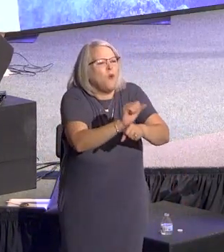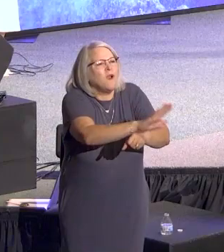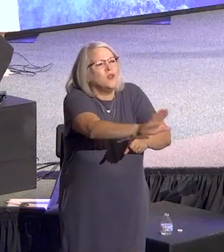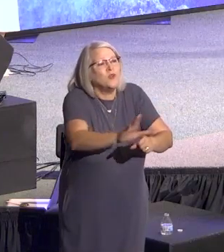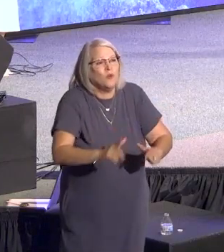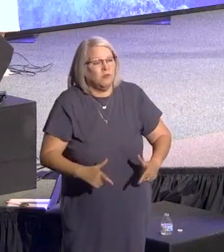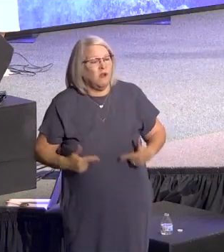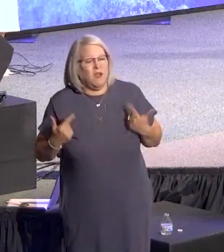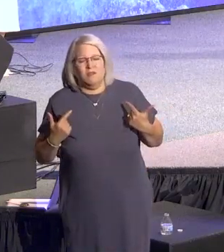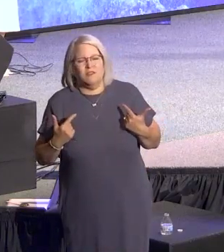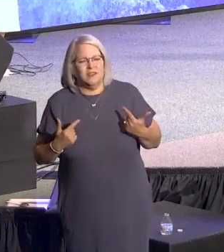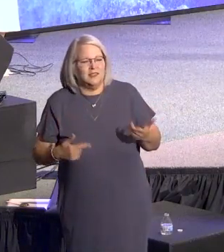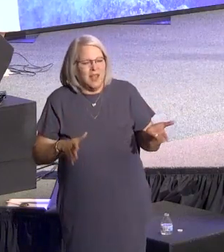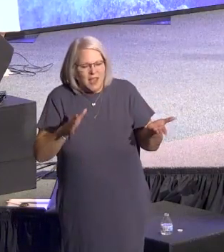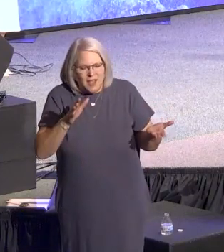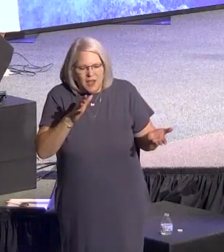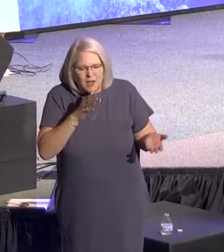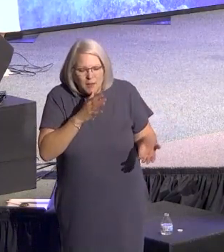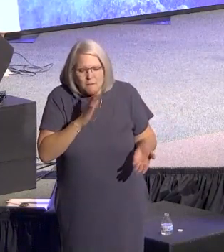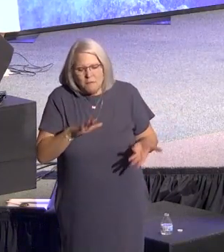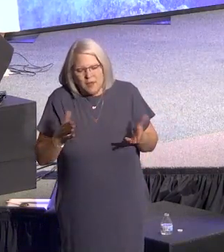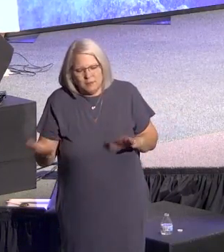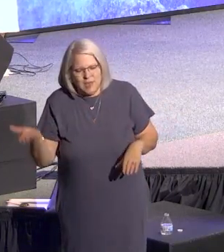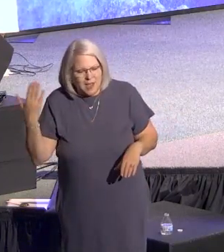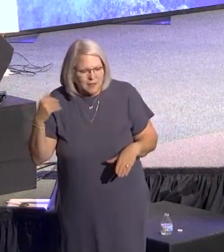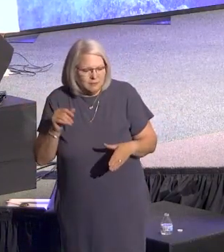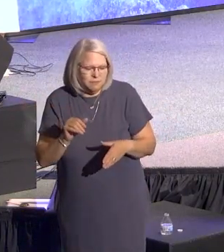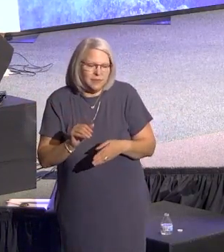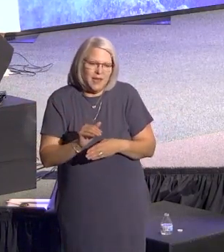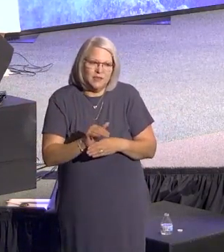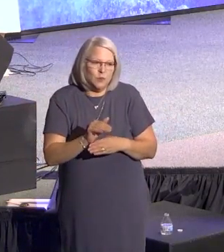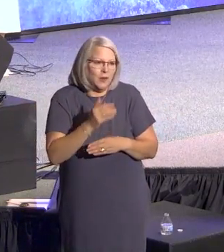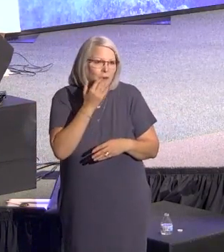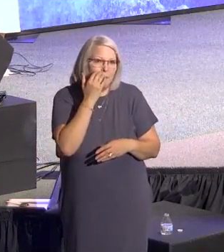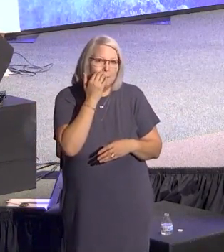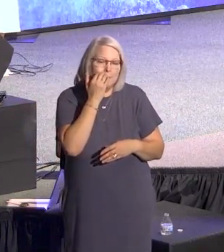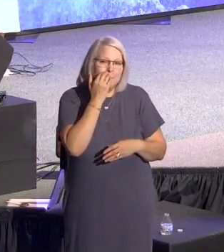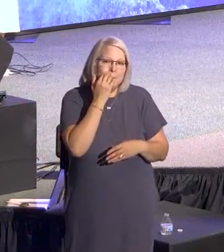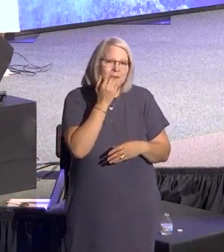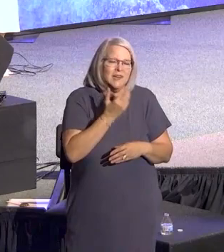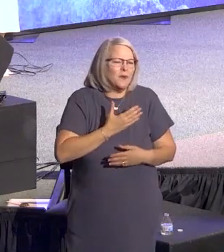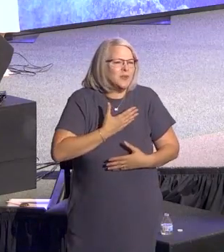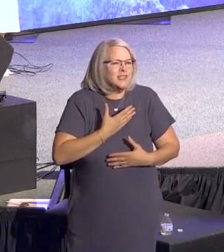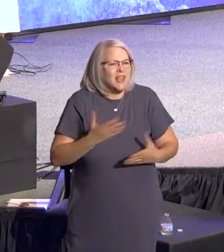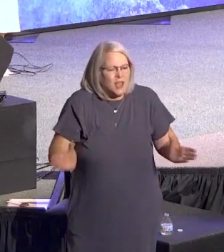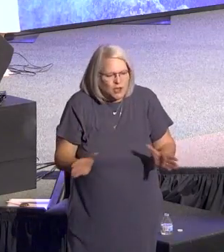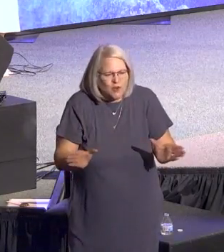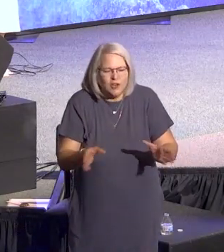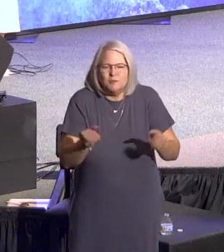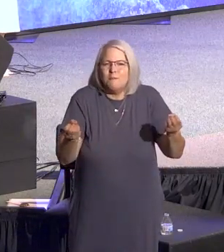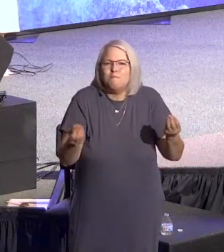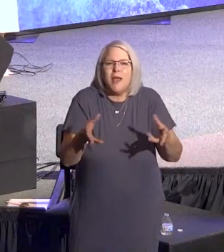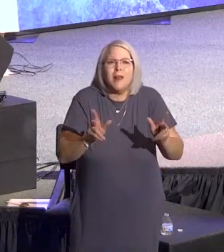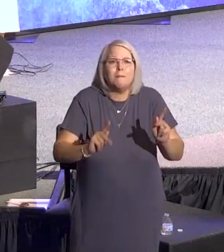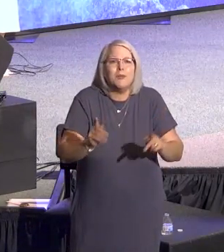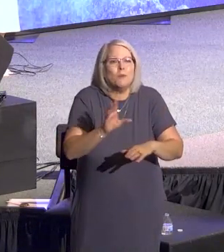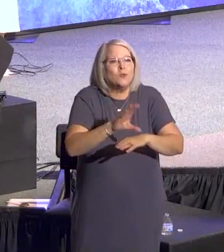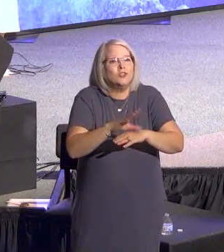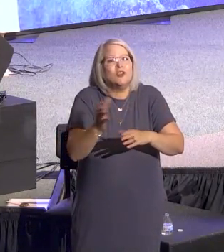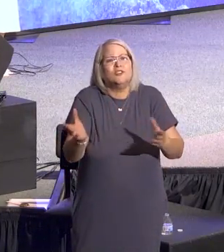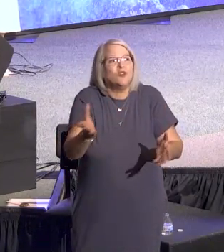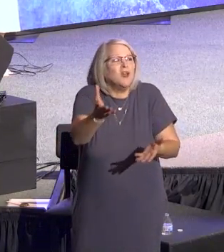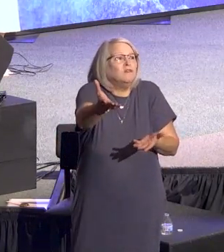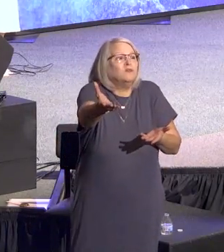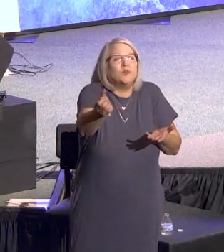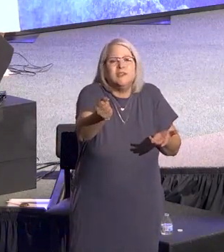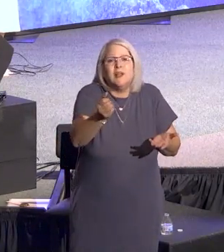life. You know, my mom passed away last week and I just was so encouraged by the many people from the church that have reached out to my